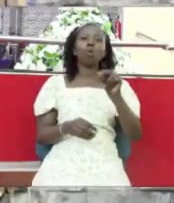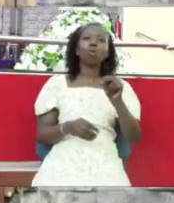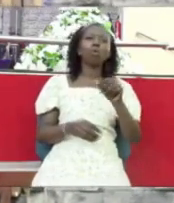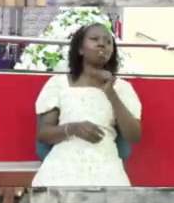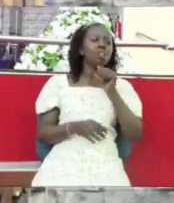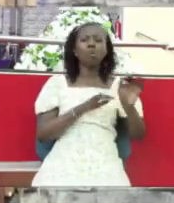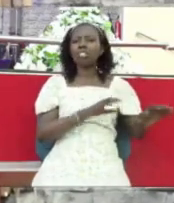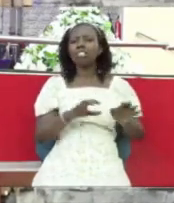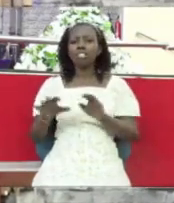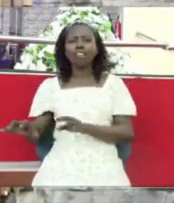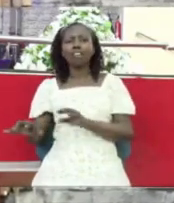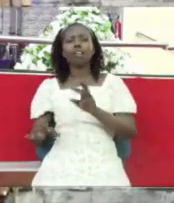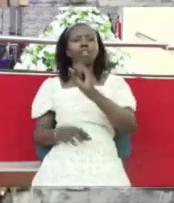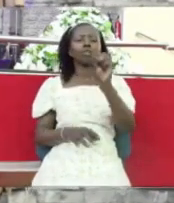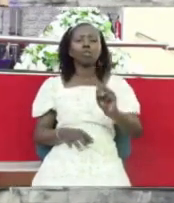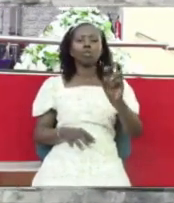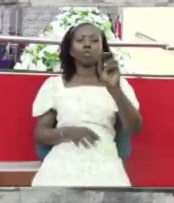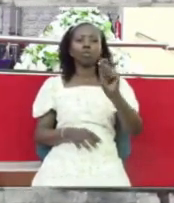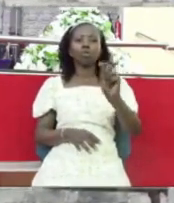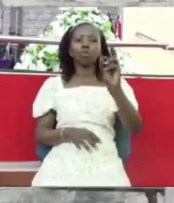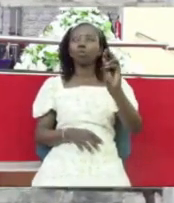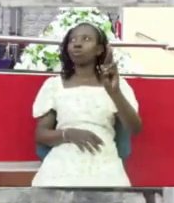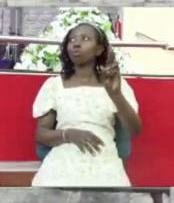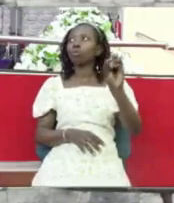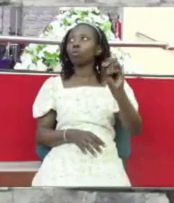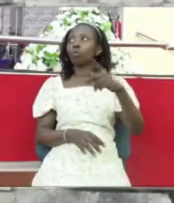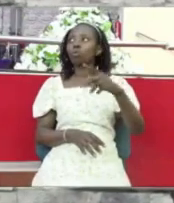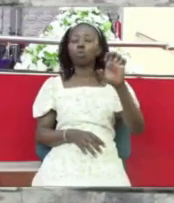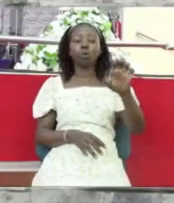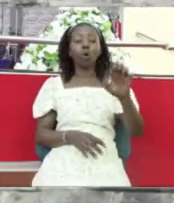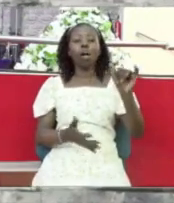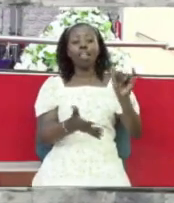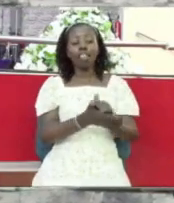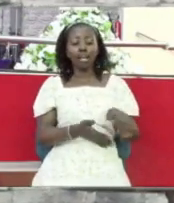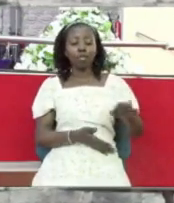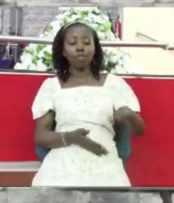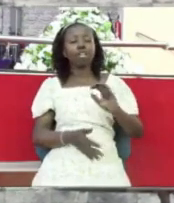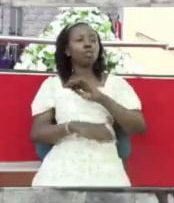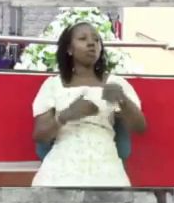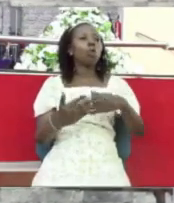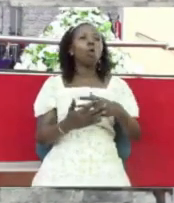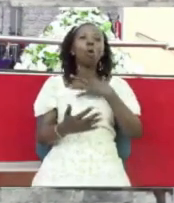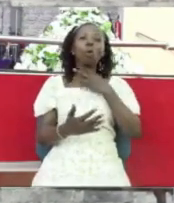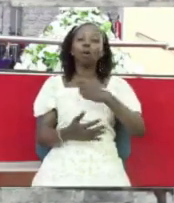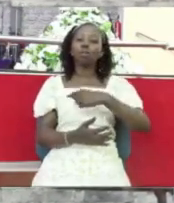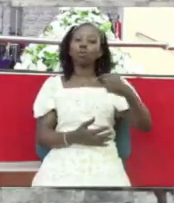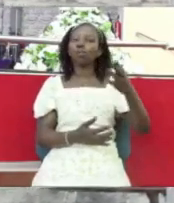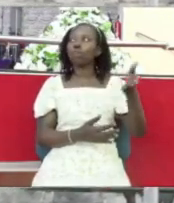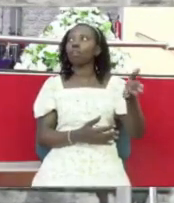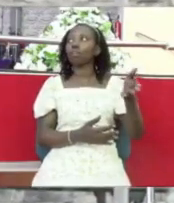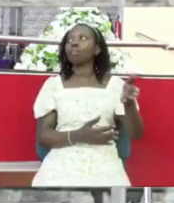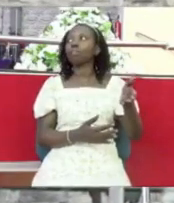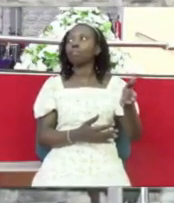stroke. Hawatakuwa na ile mambo ya mshtuko. That is the place that we want to go. Hapo ndio mahali ambapo tunataka kwenda. Then chapter number